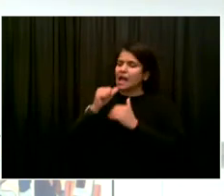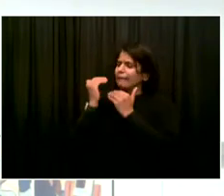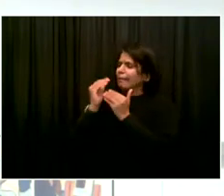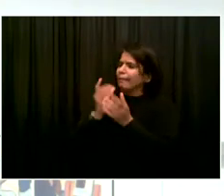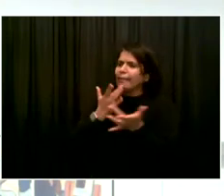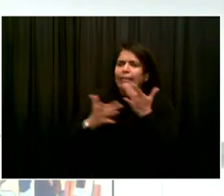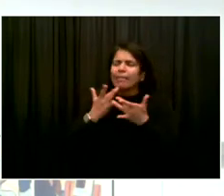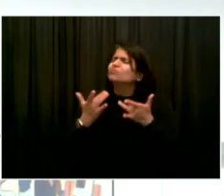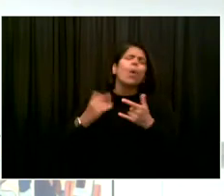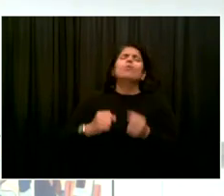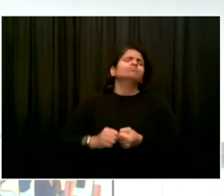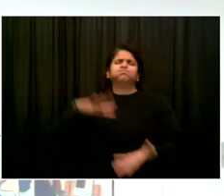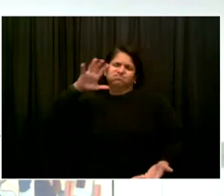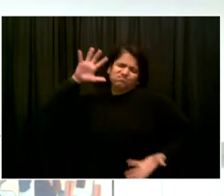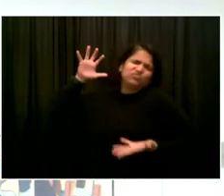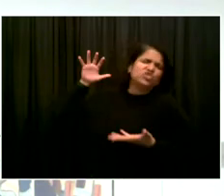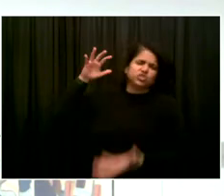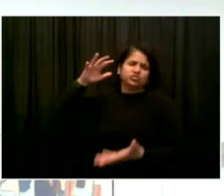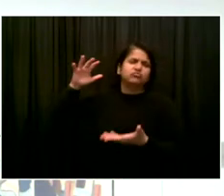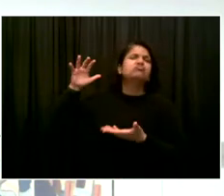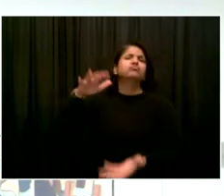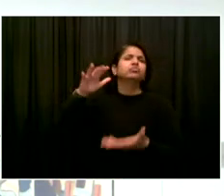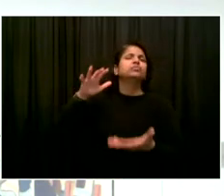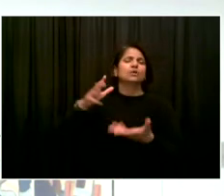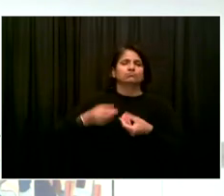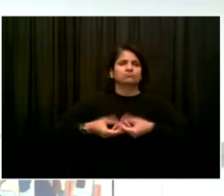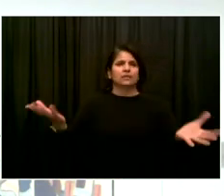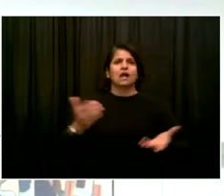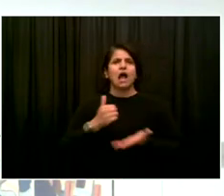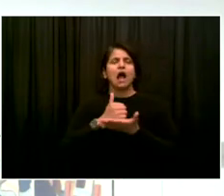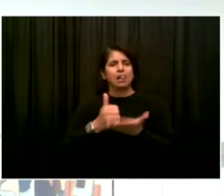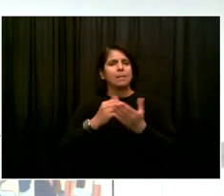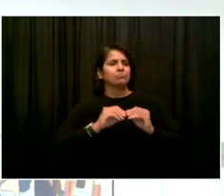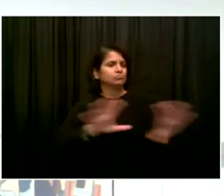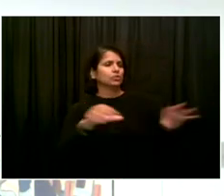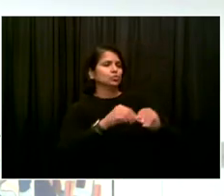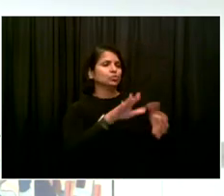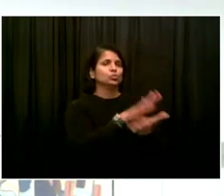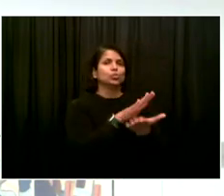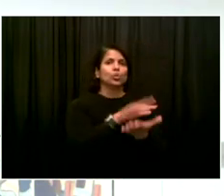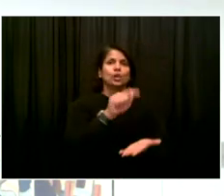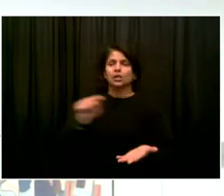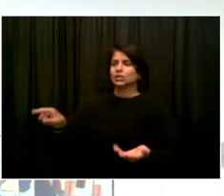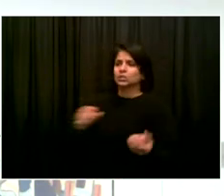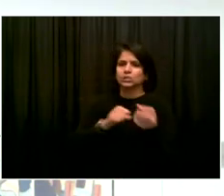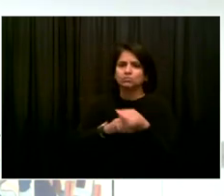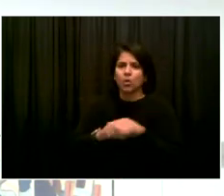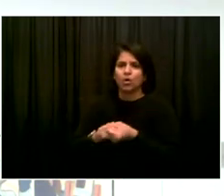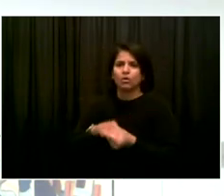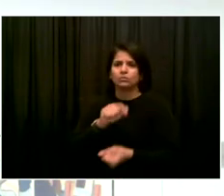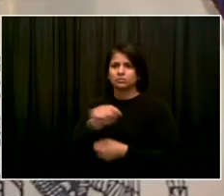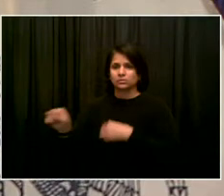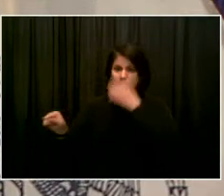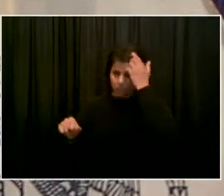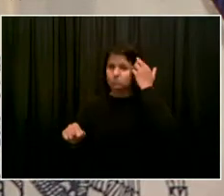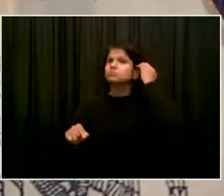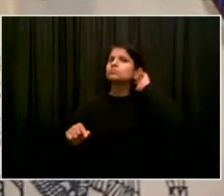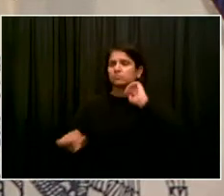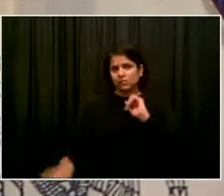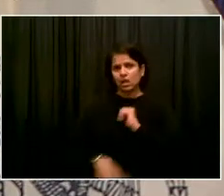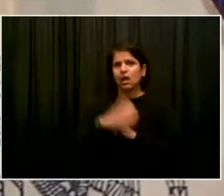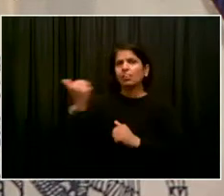to bring them to bear, particularly to support schools. With that, I'll hand it over to Dr. Long. Dr. Long. Thank you, Dr.